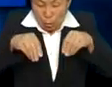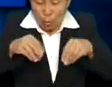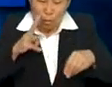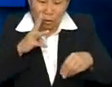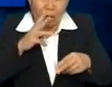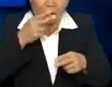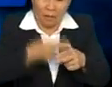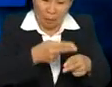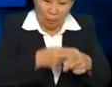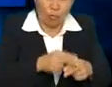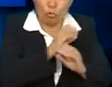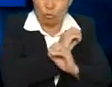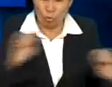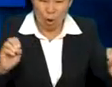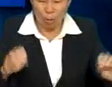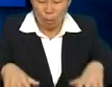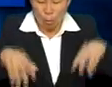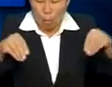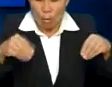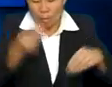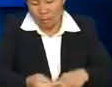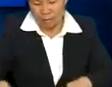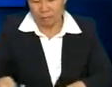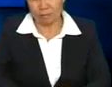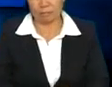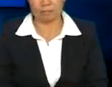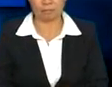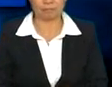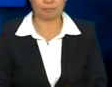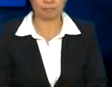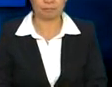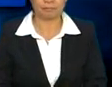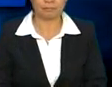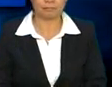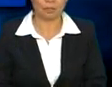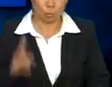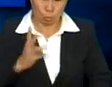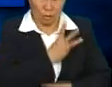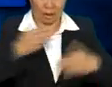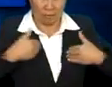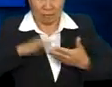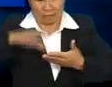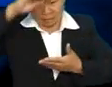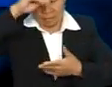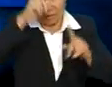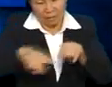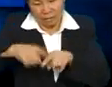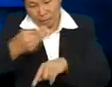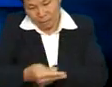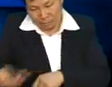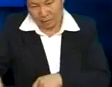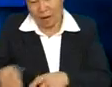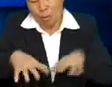absorb water are called non-absorbent materials. We have learned that